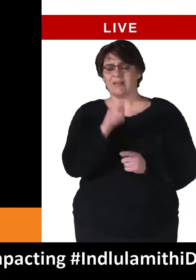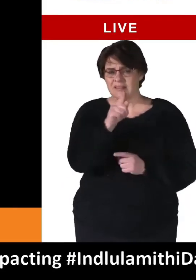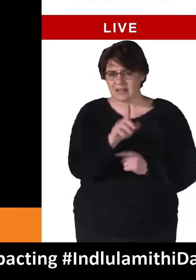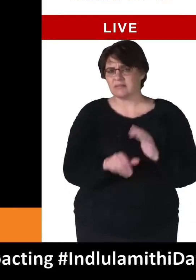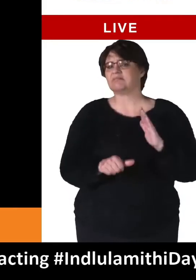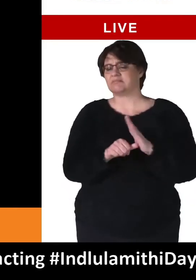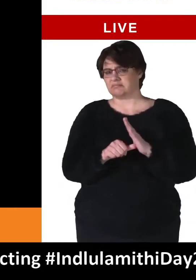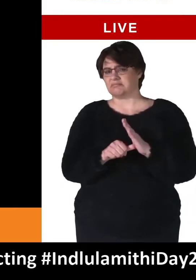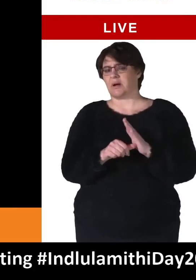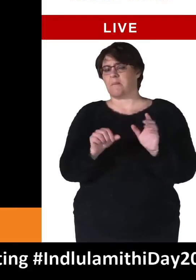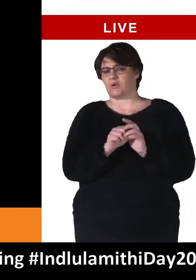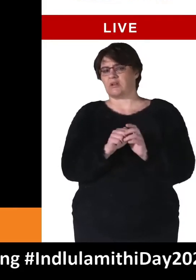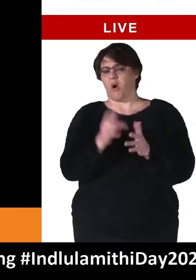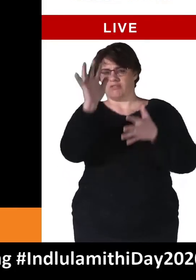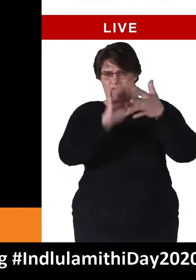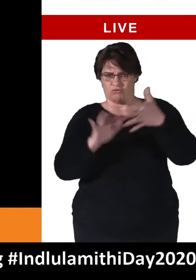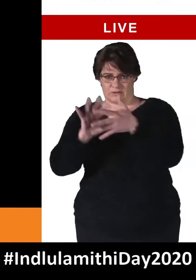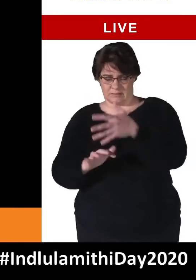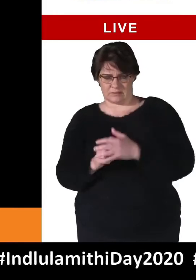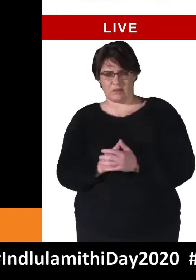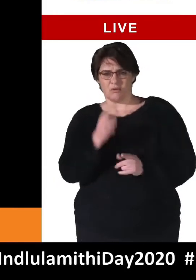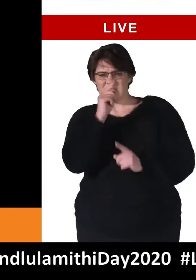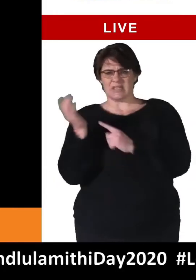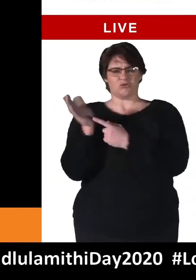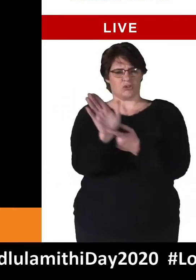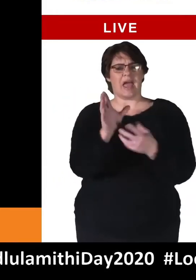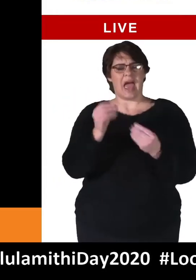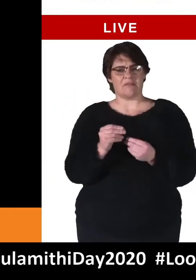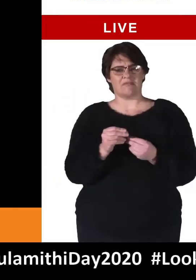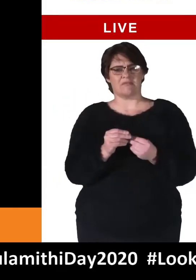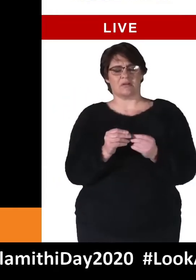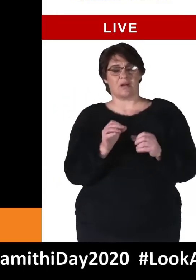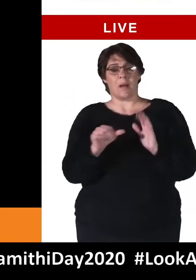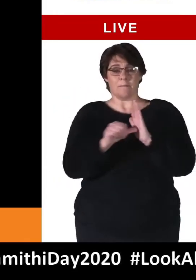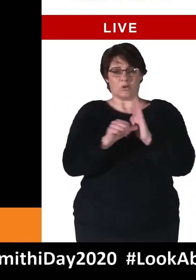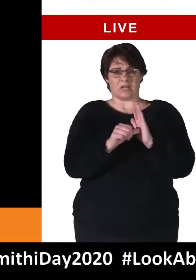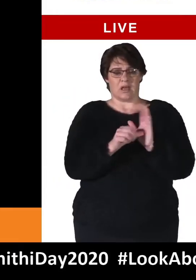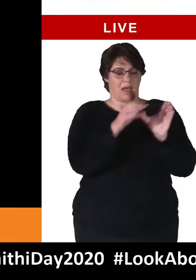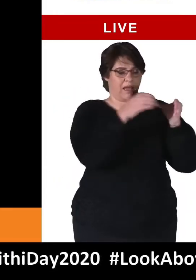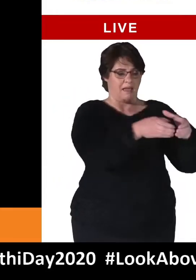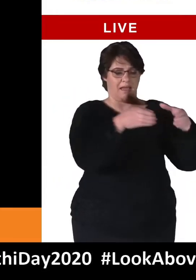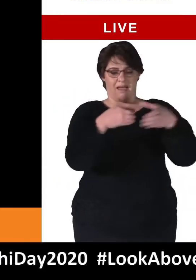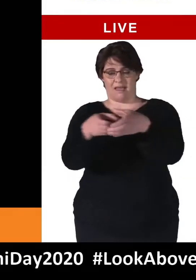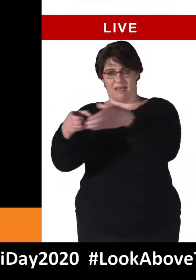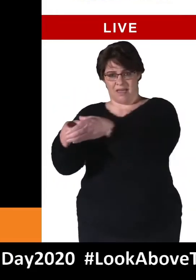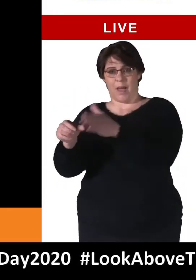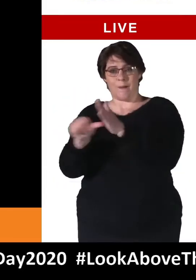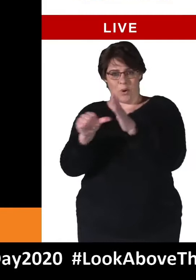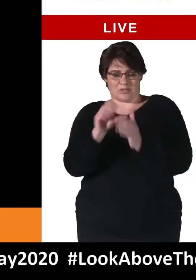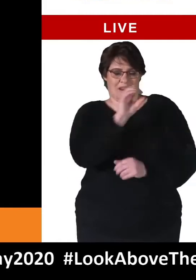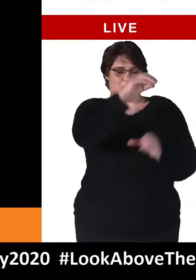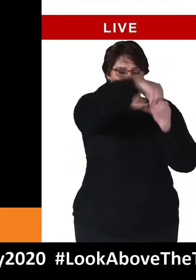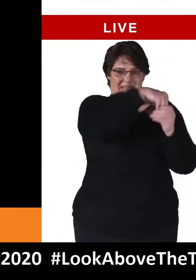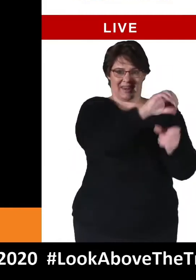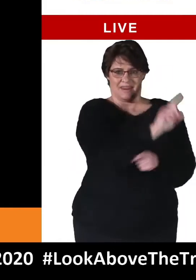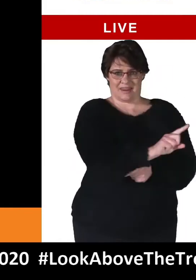scenario narratives. So as you can see on the screen, there are distinct dimensions within each key driving force as well. And